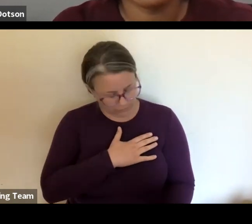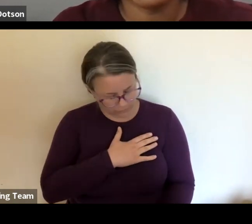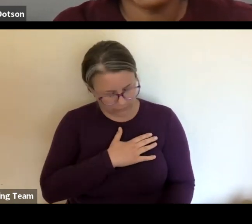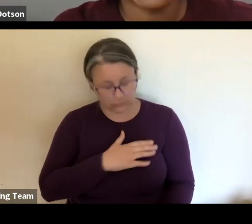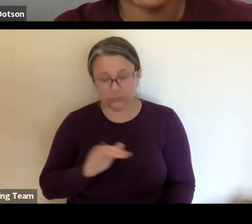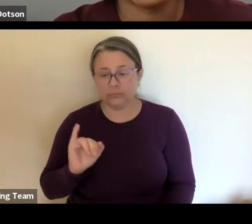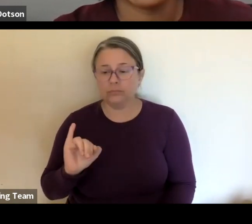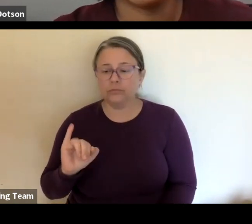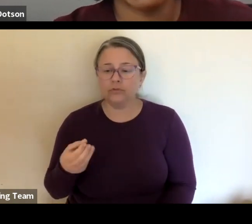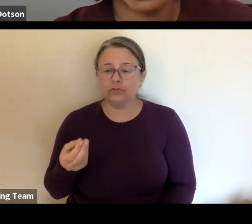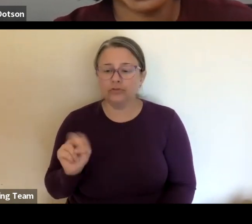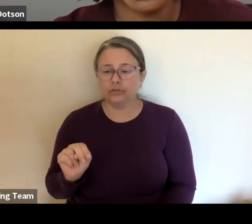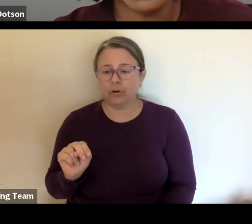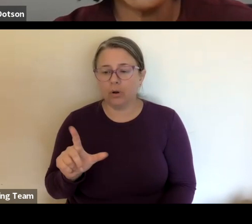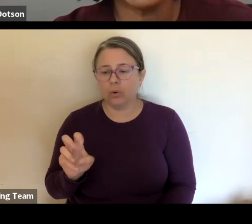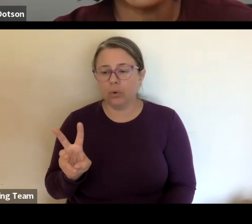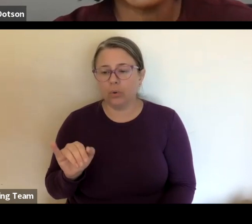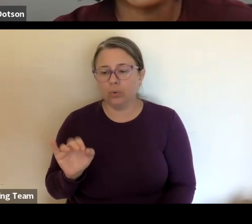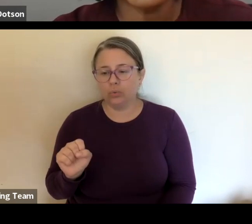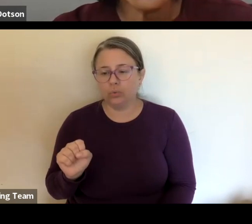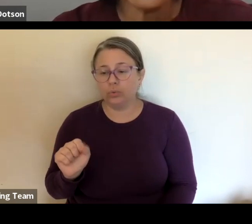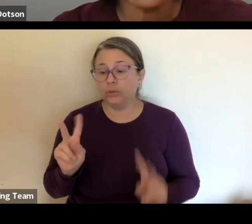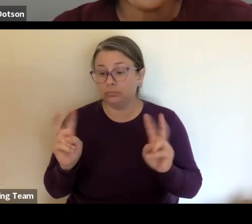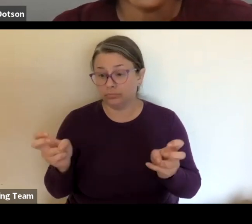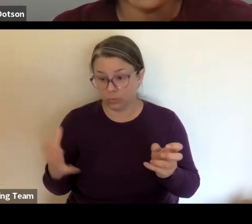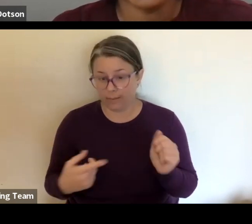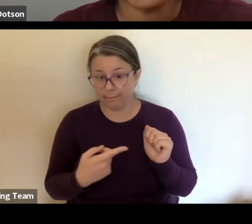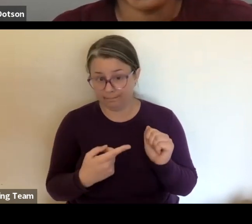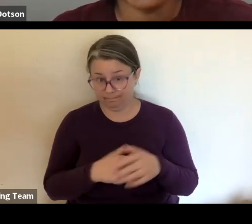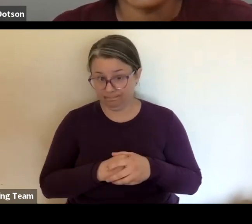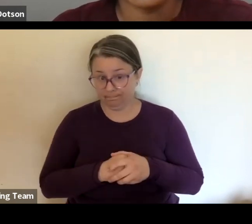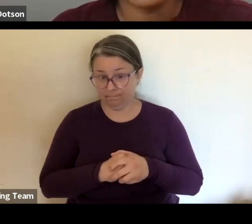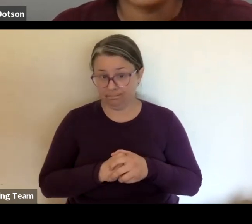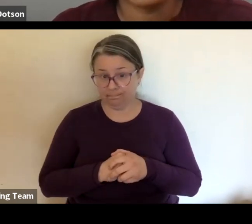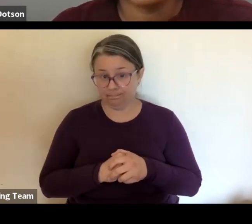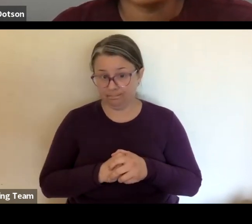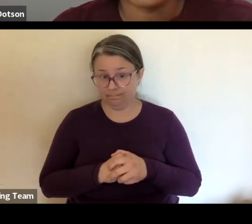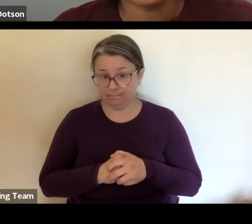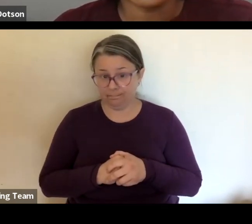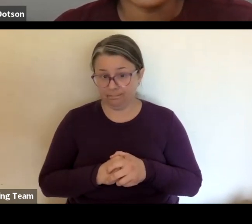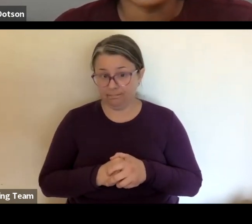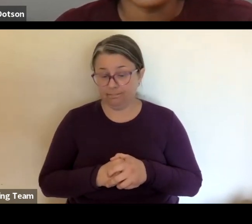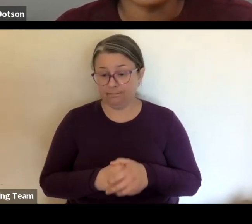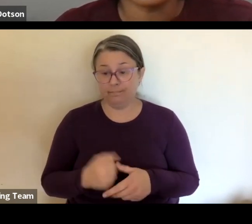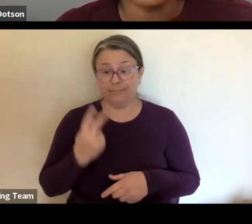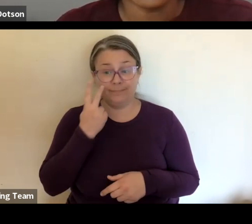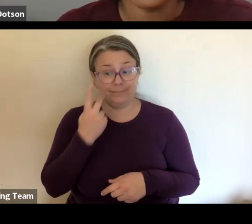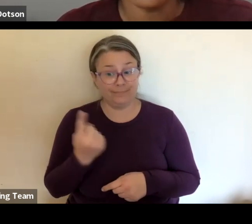not just, you have a moral obligation to do something about it. So when I think